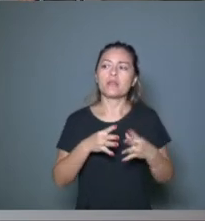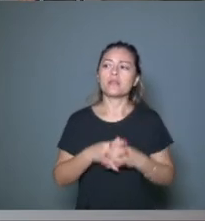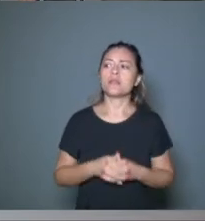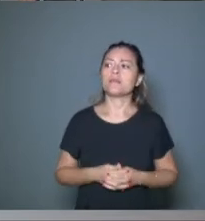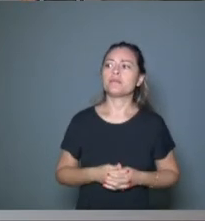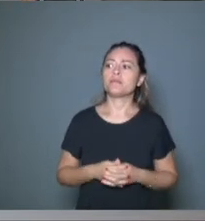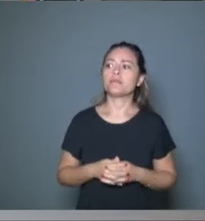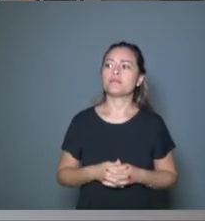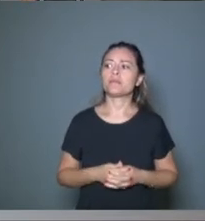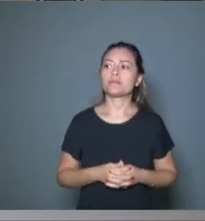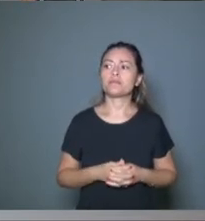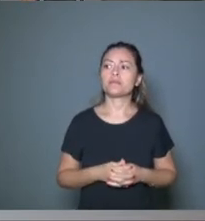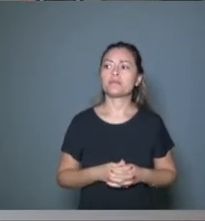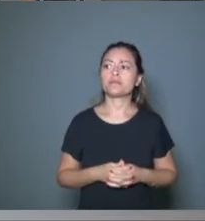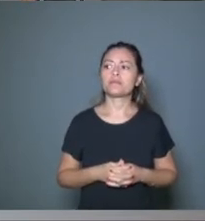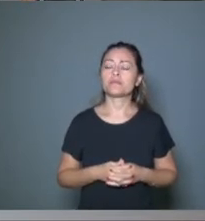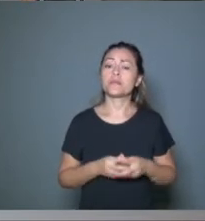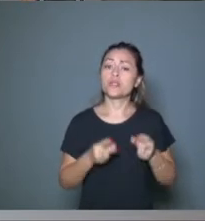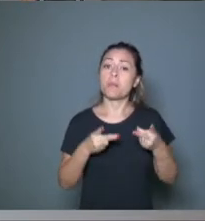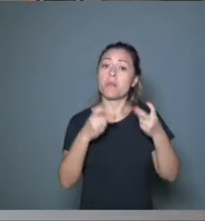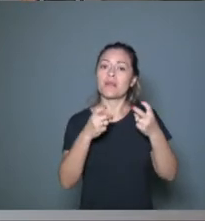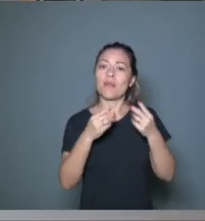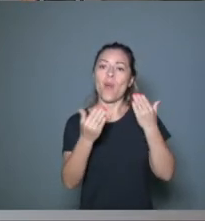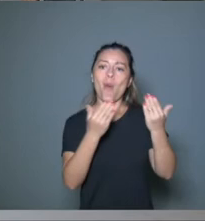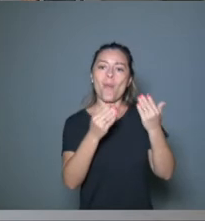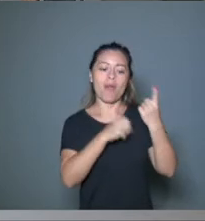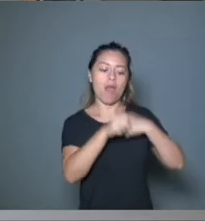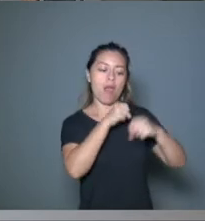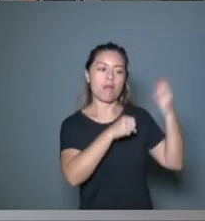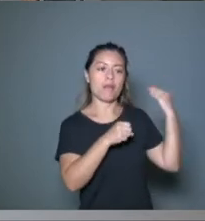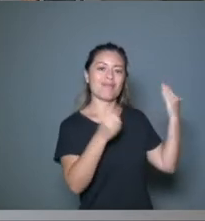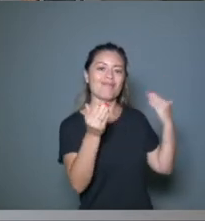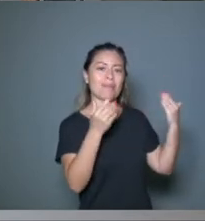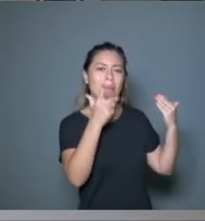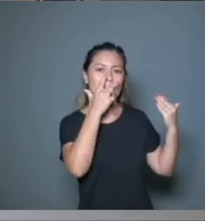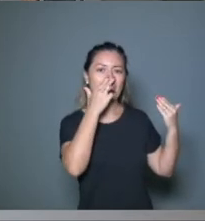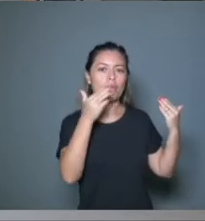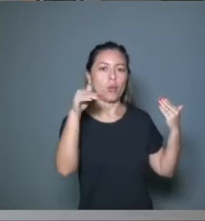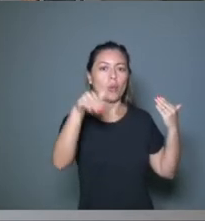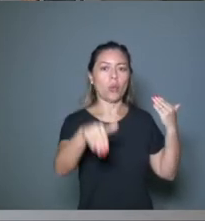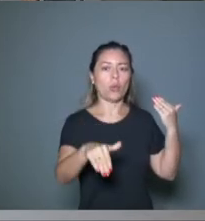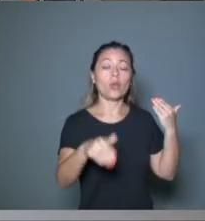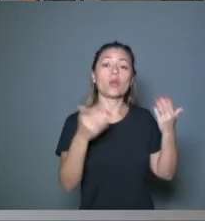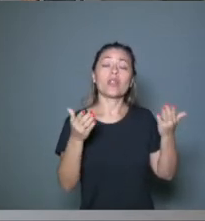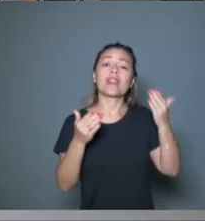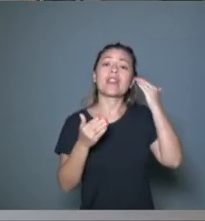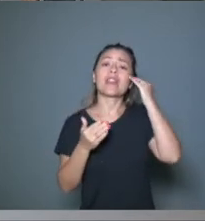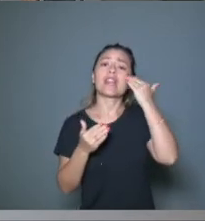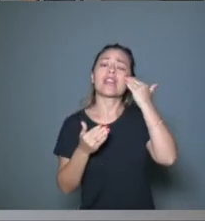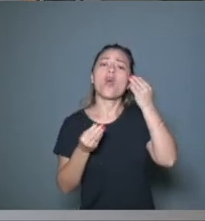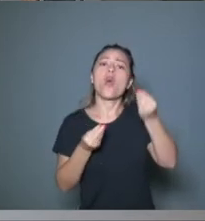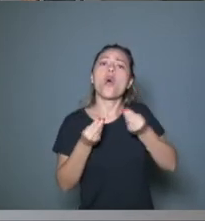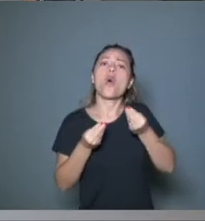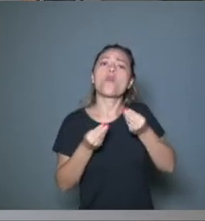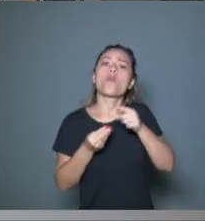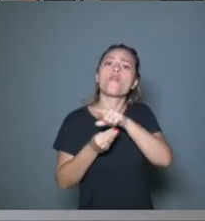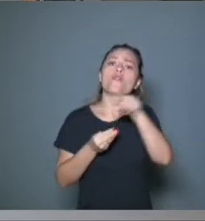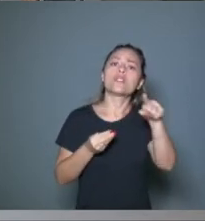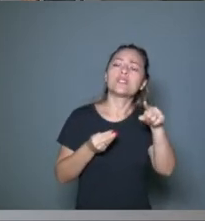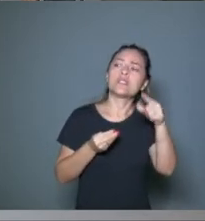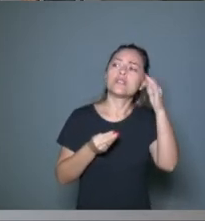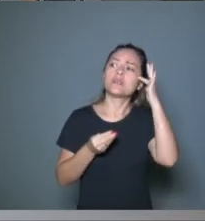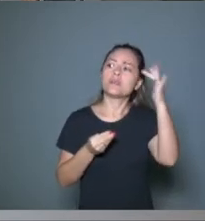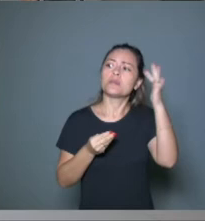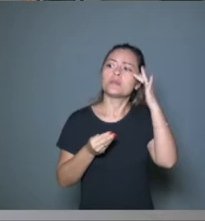in Q4, which is different from what we had seen before. So I'd like to